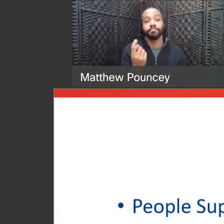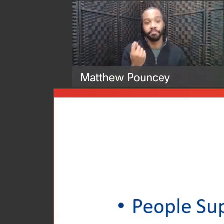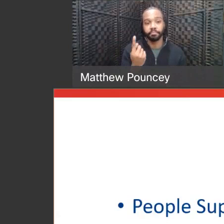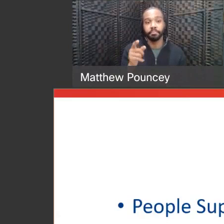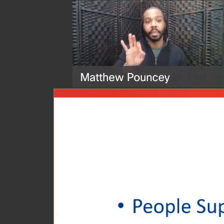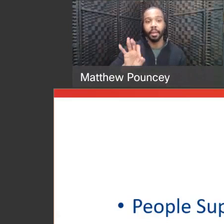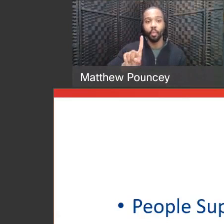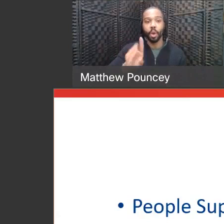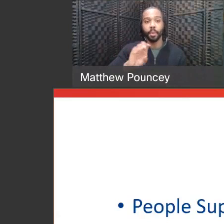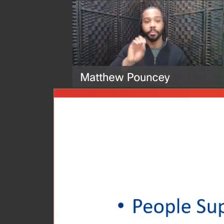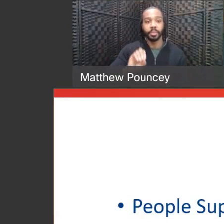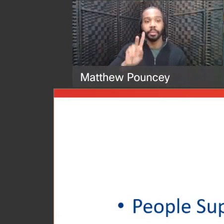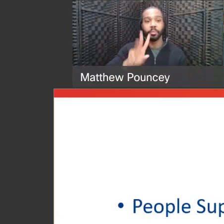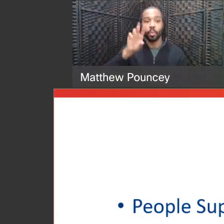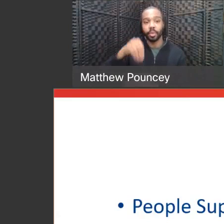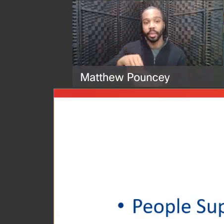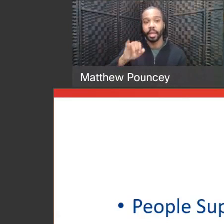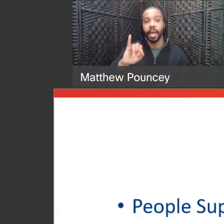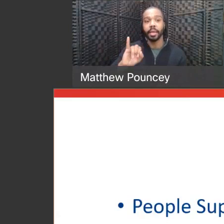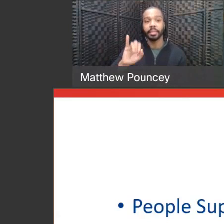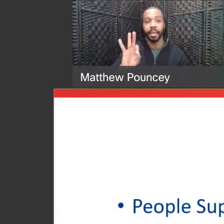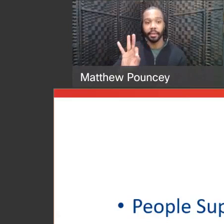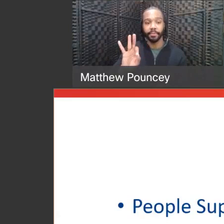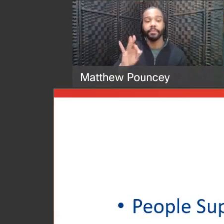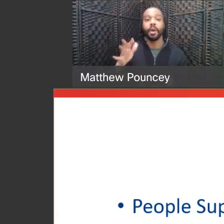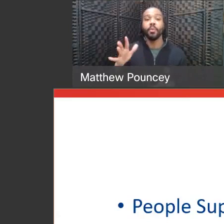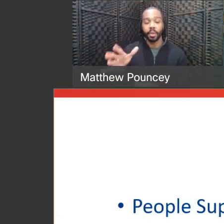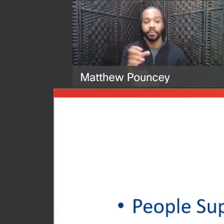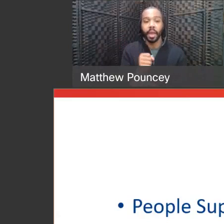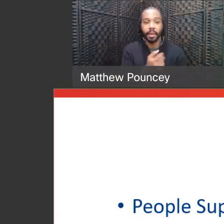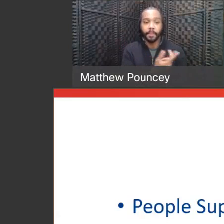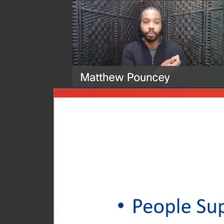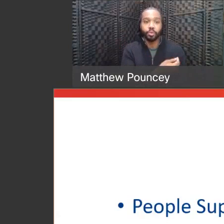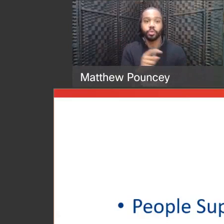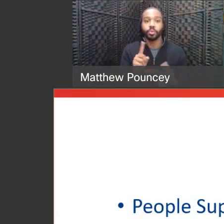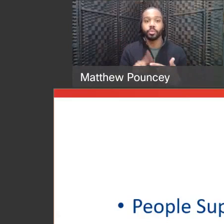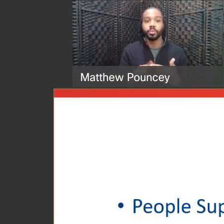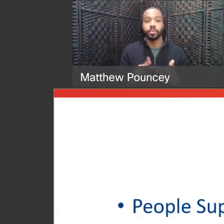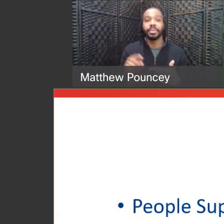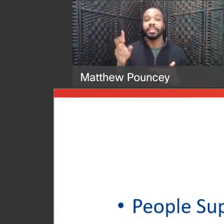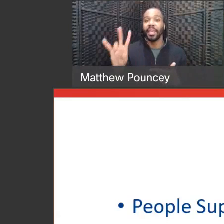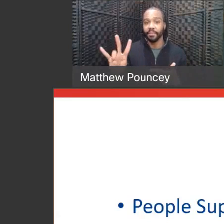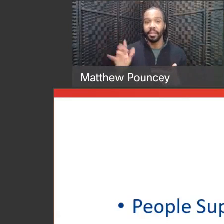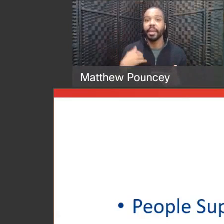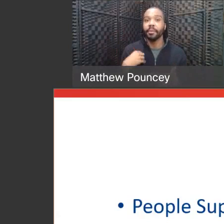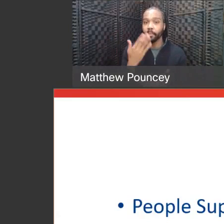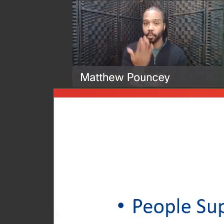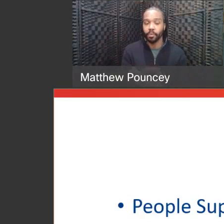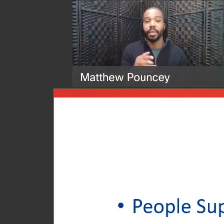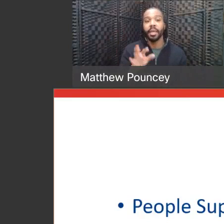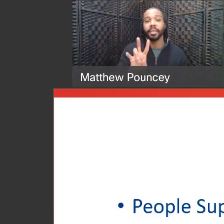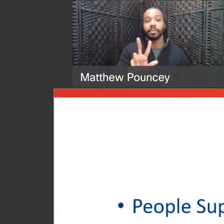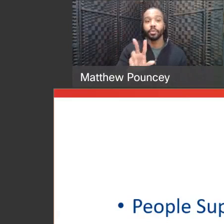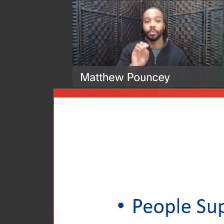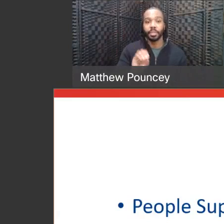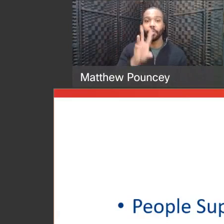91% of people in ICFs who are eligible for a booster have gotten it, and have it documented. 73%